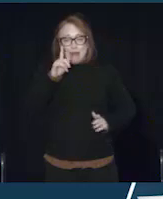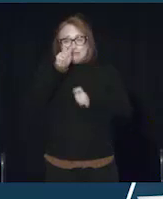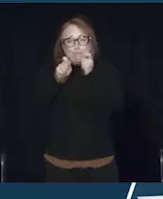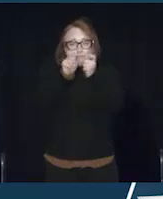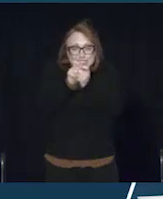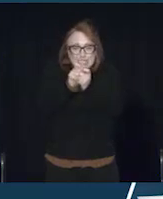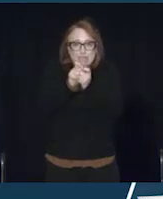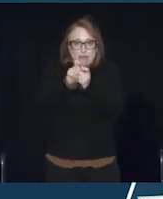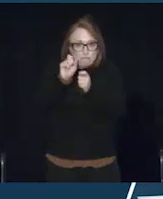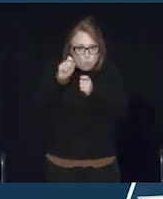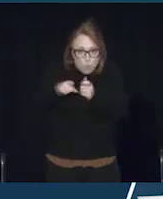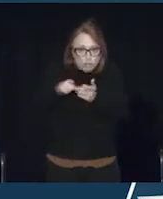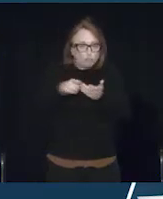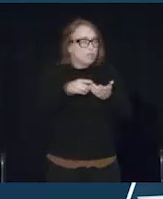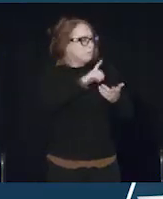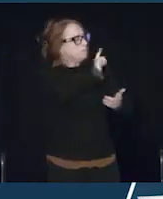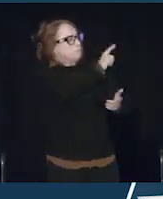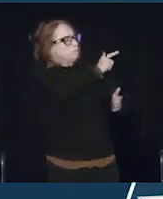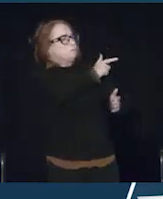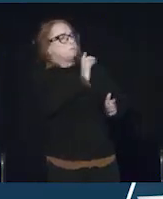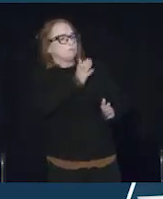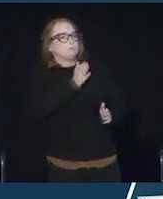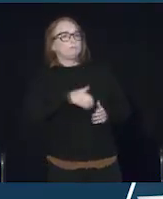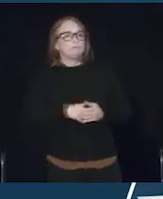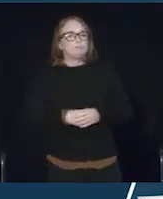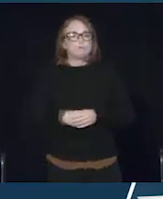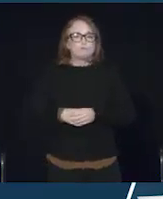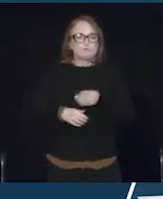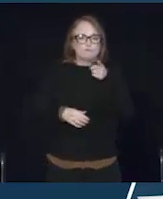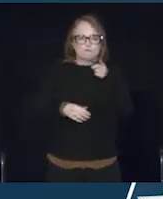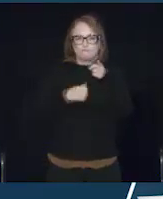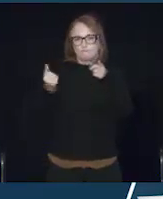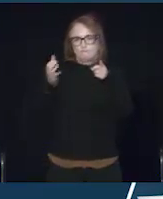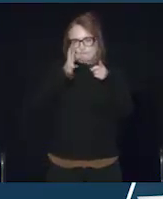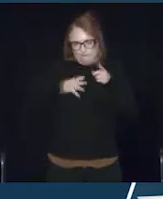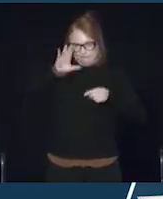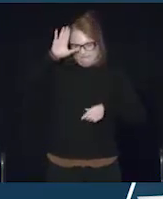yeah, we'll be here. Okay. Yes, ma'am.